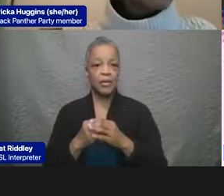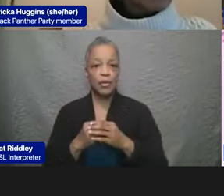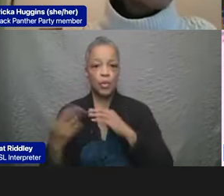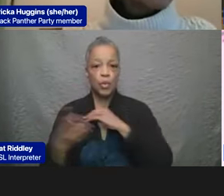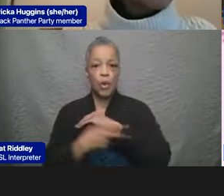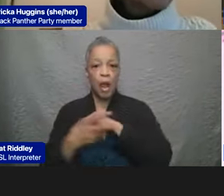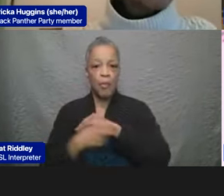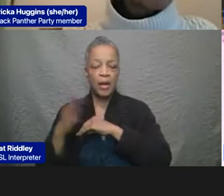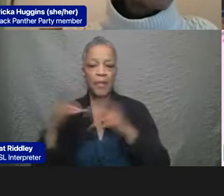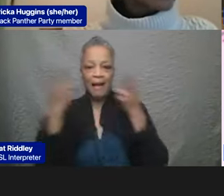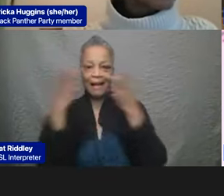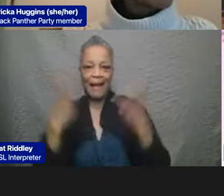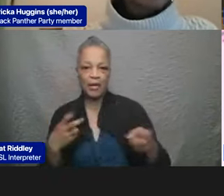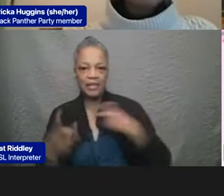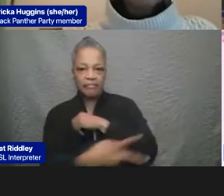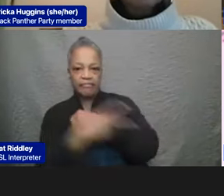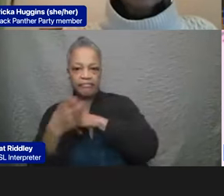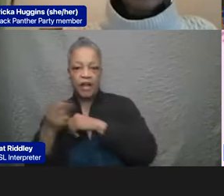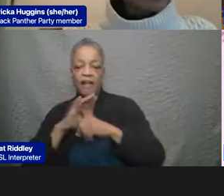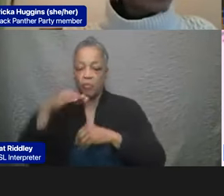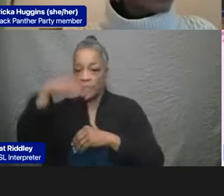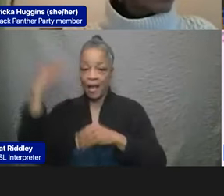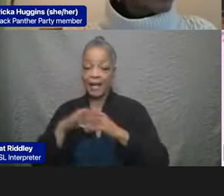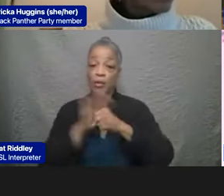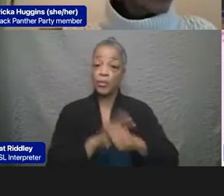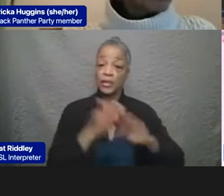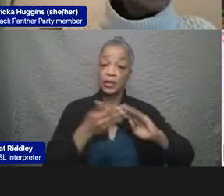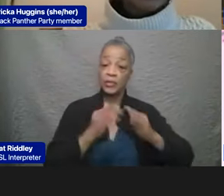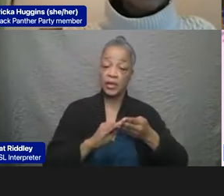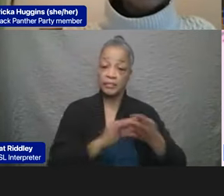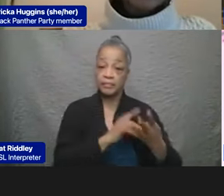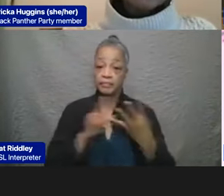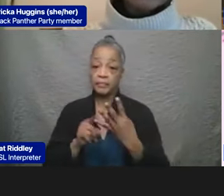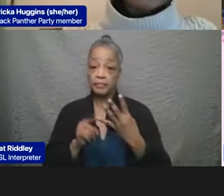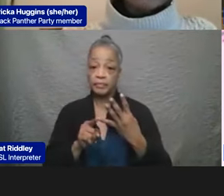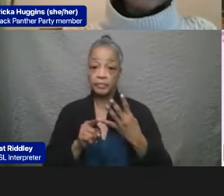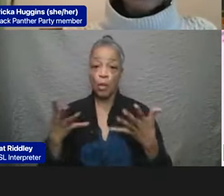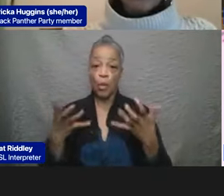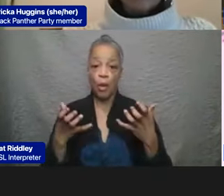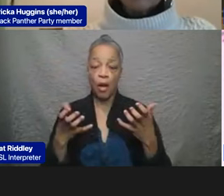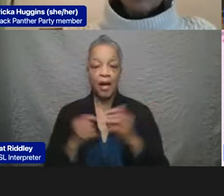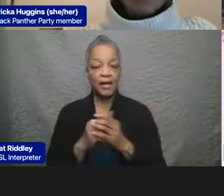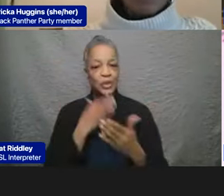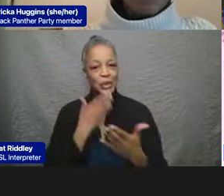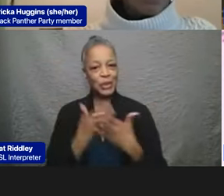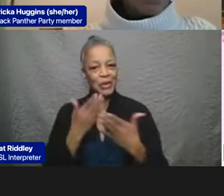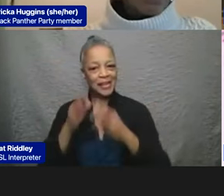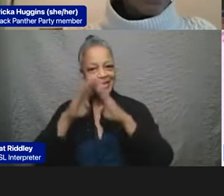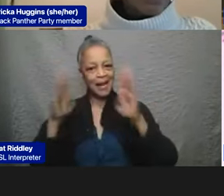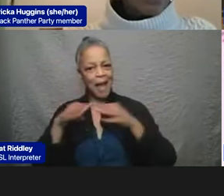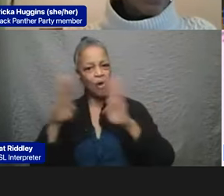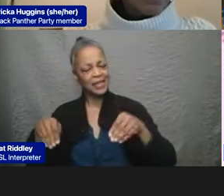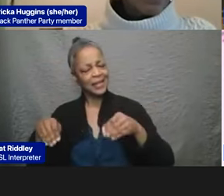by capitalism of our Black and oppressed communities. Four, we want decent housing